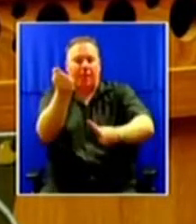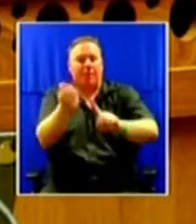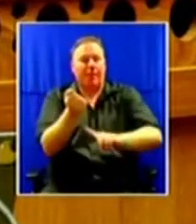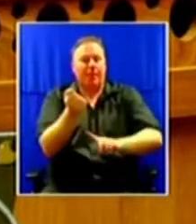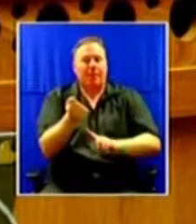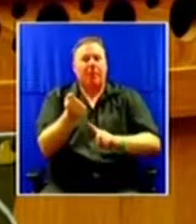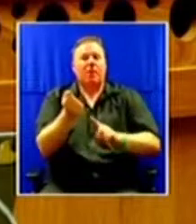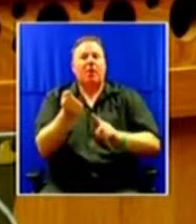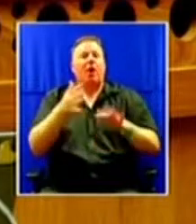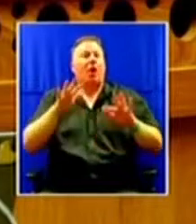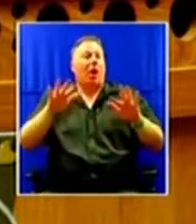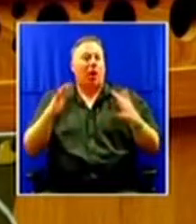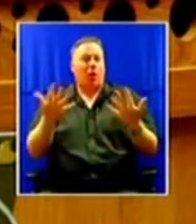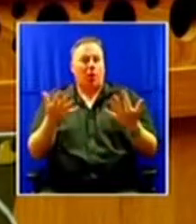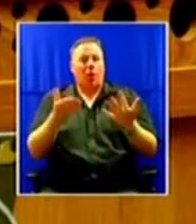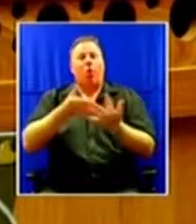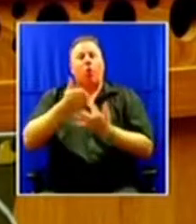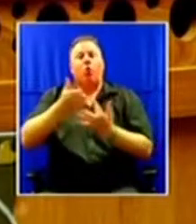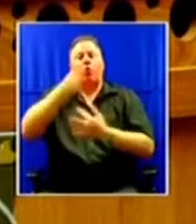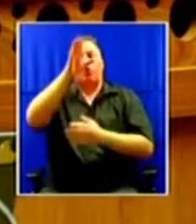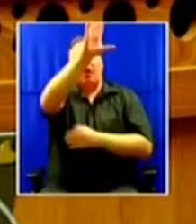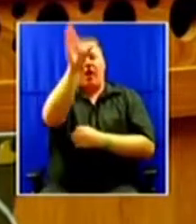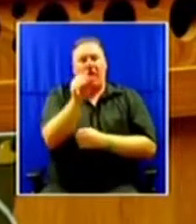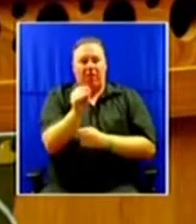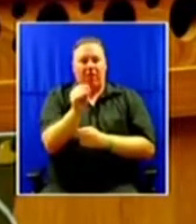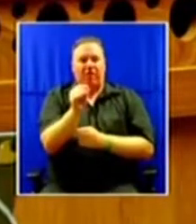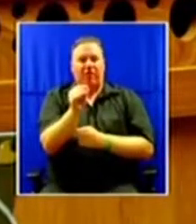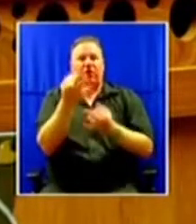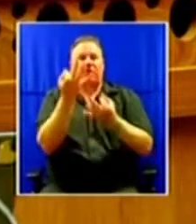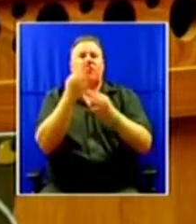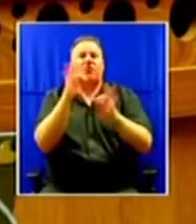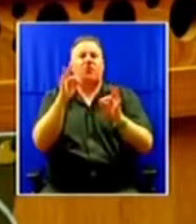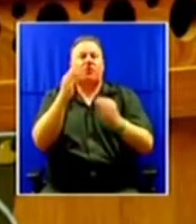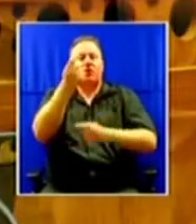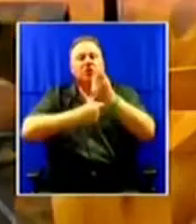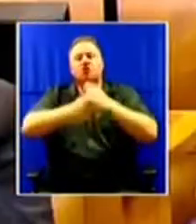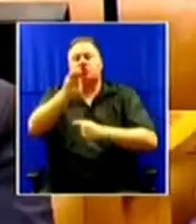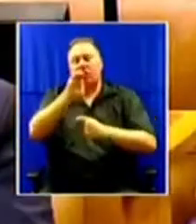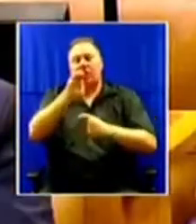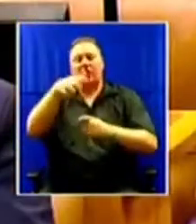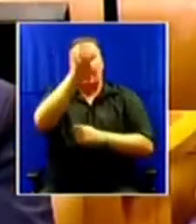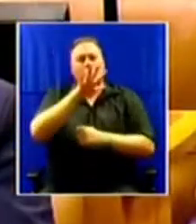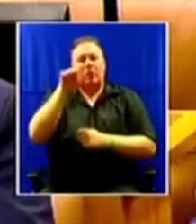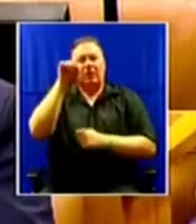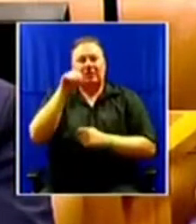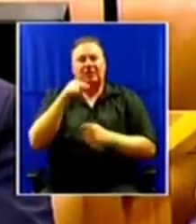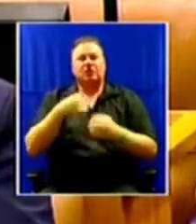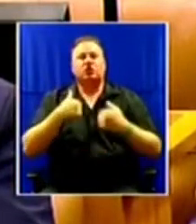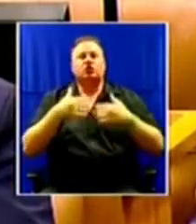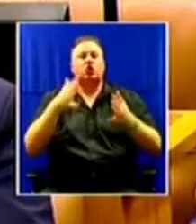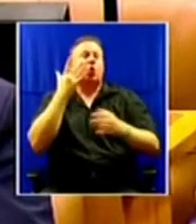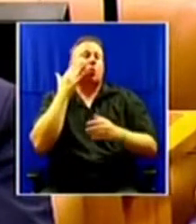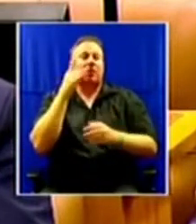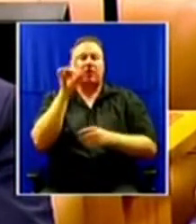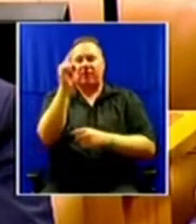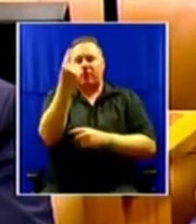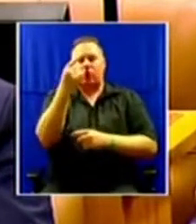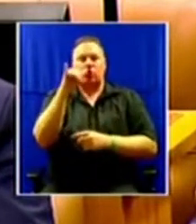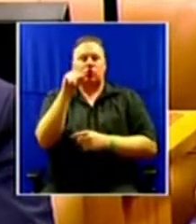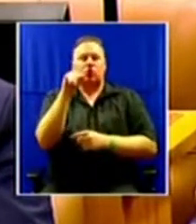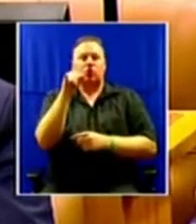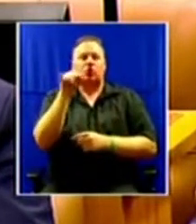Continental Free Trade Area, which came into operation on the 1st of January following the adoption of the